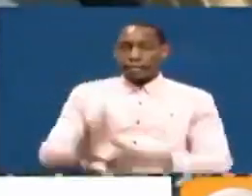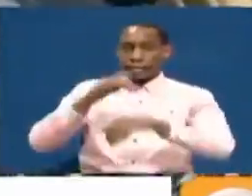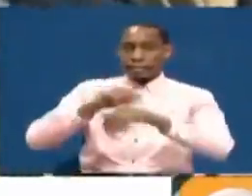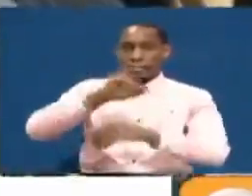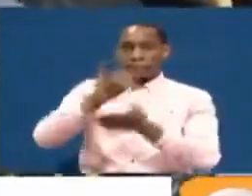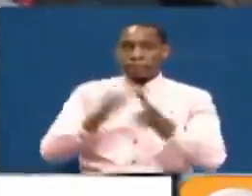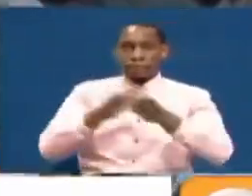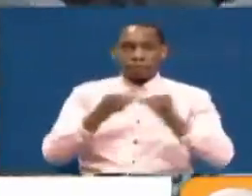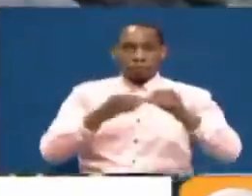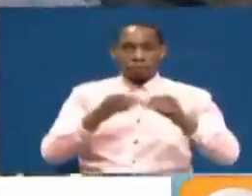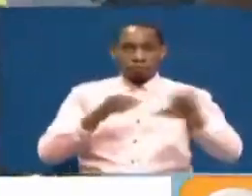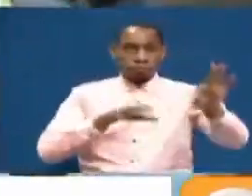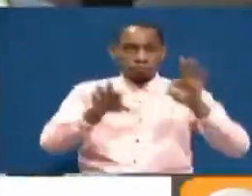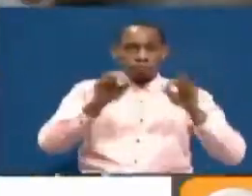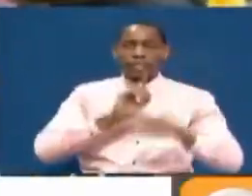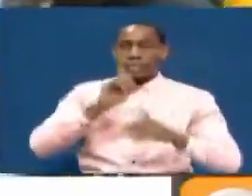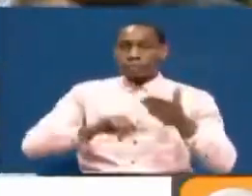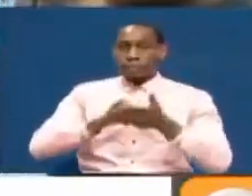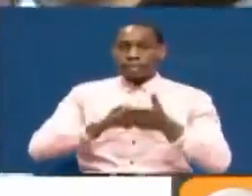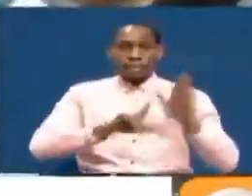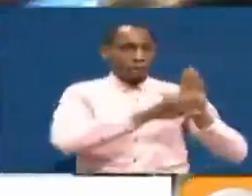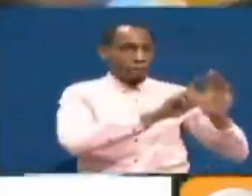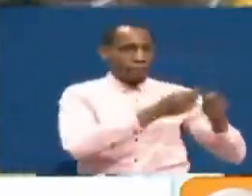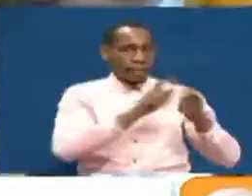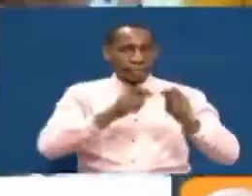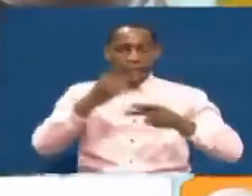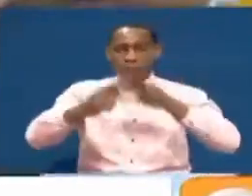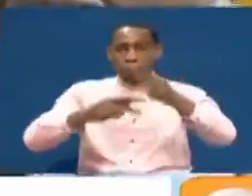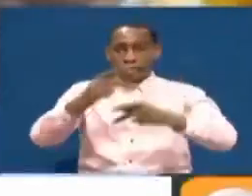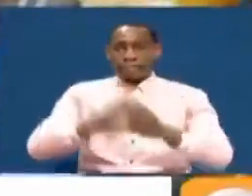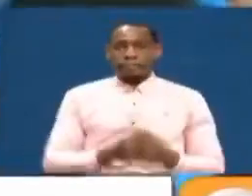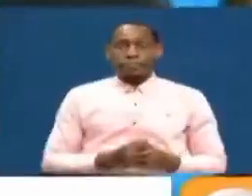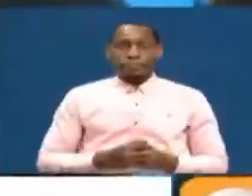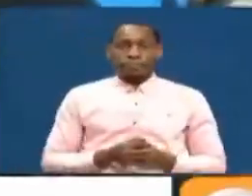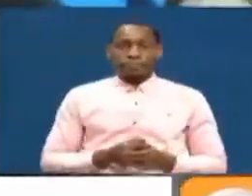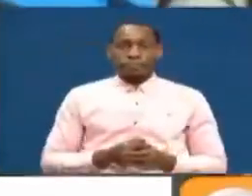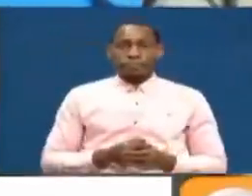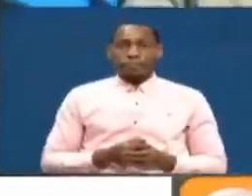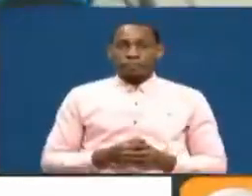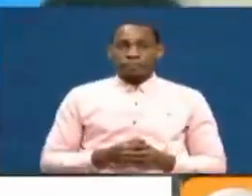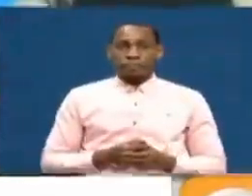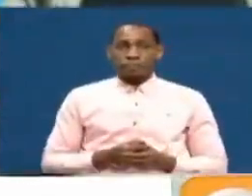during the Jubilee Party primaries, citing irregularities in the process.